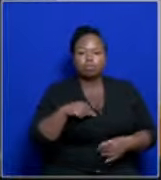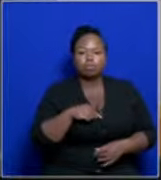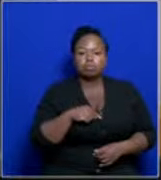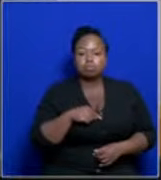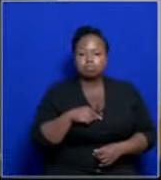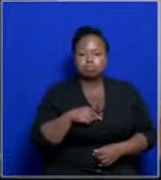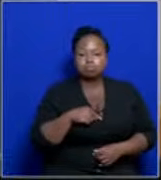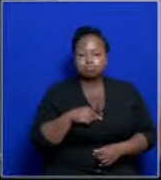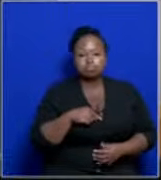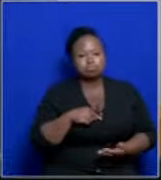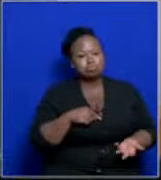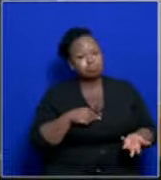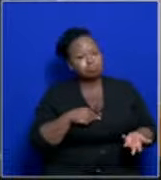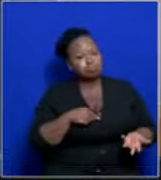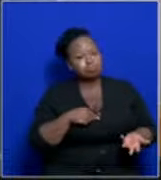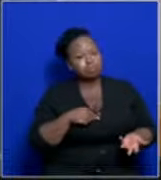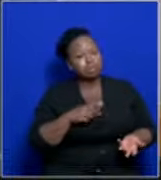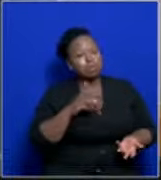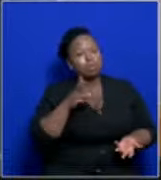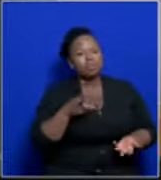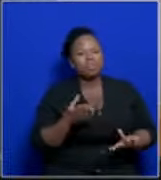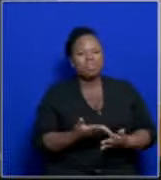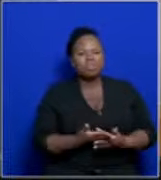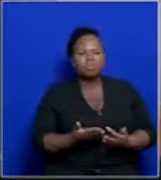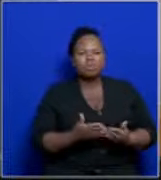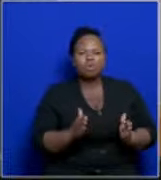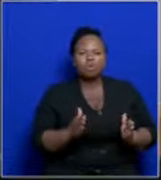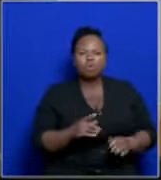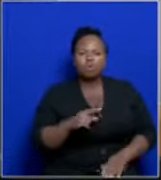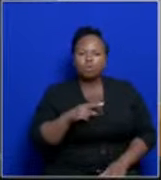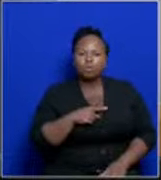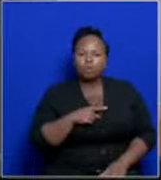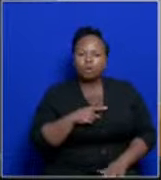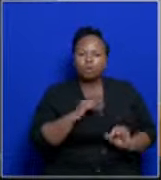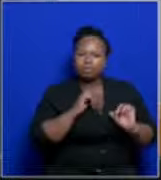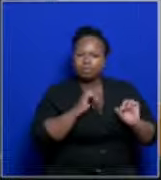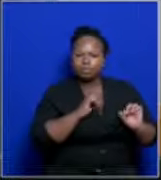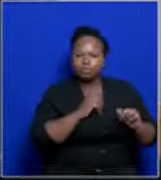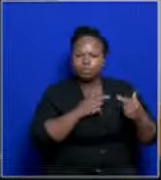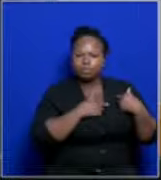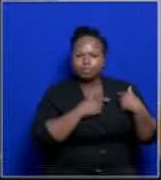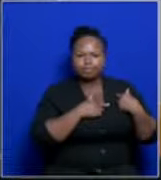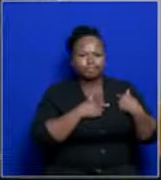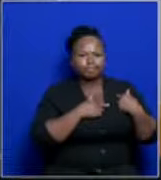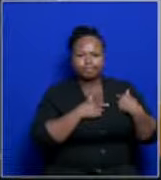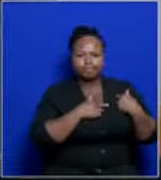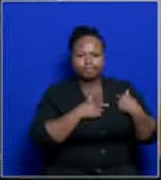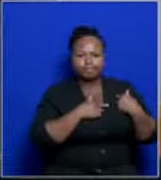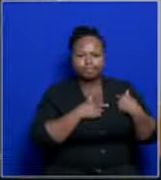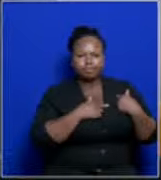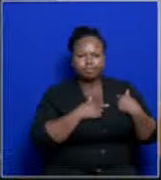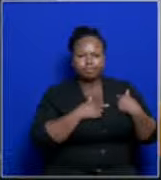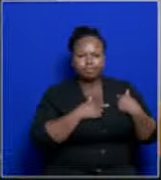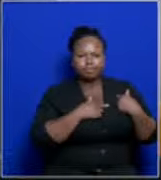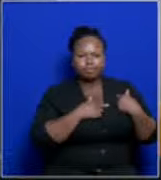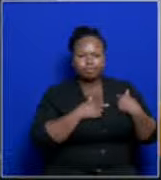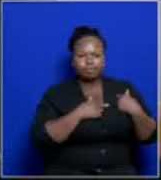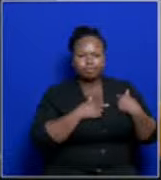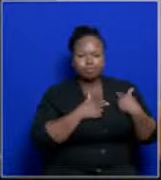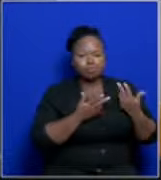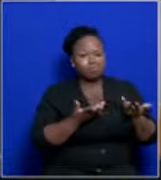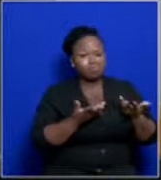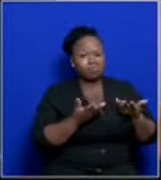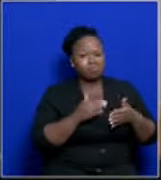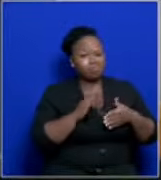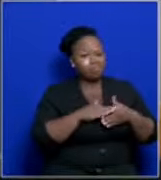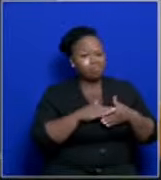they will open a case because it falls within their jurisdiction and they will take it forward. And the reason why I'm criticizing